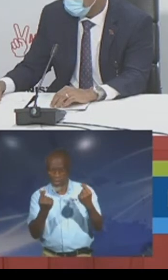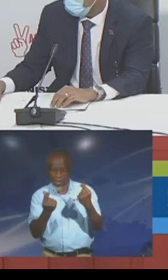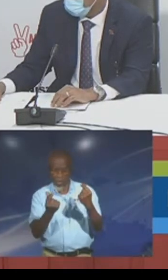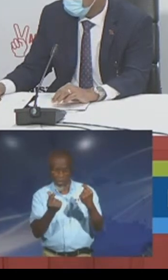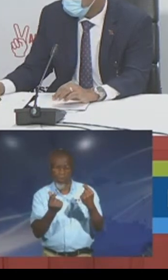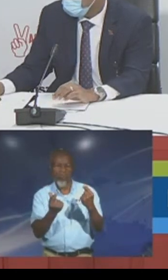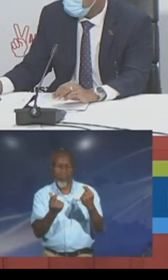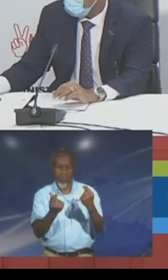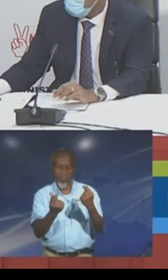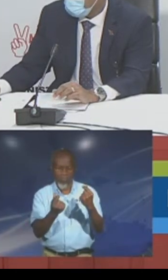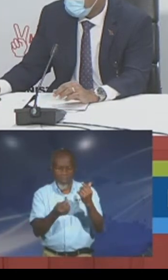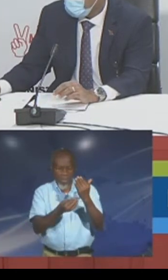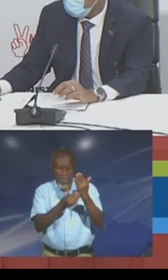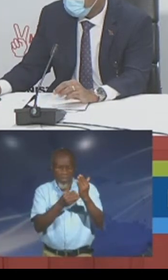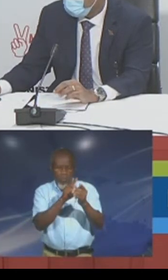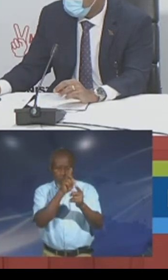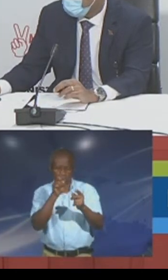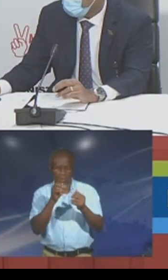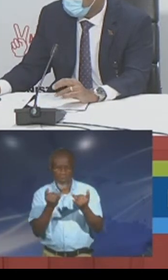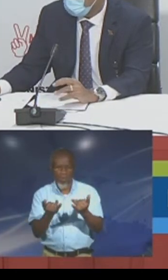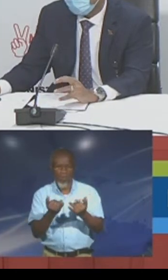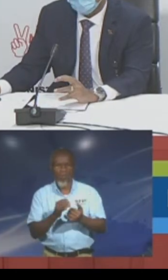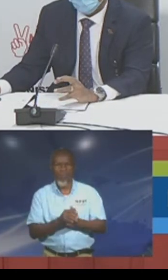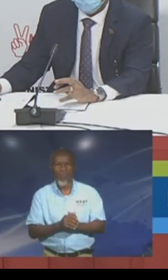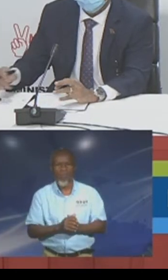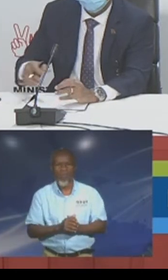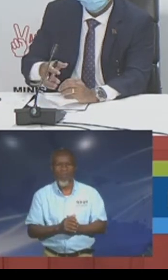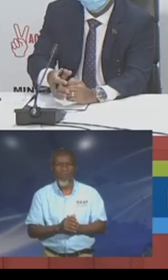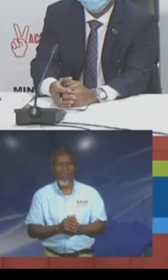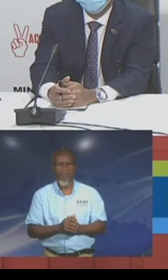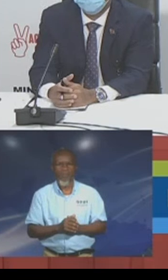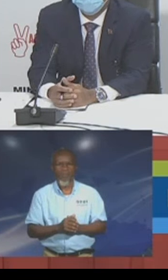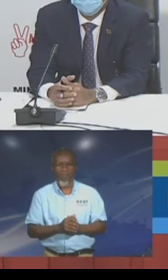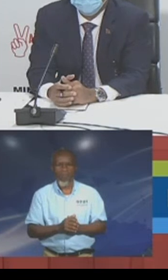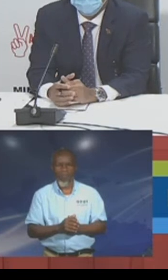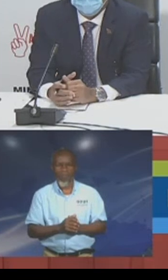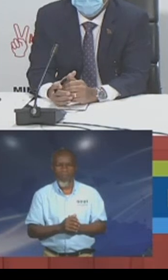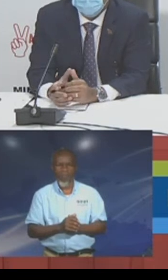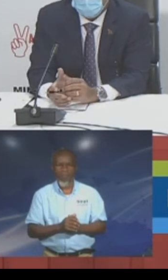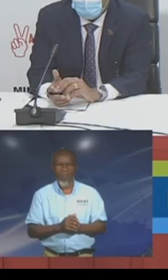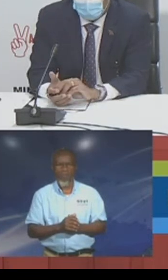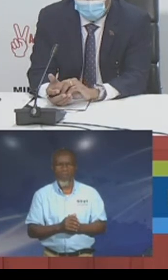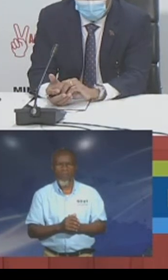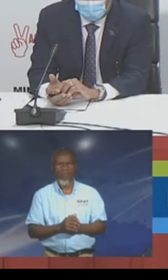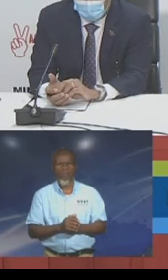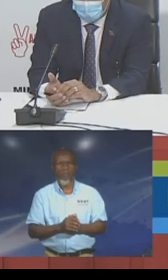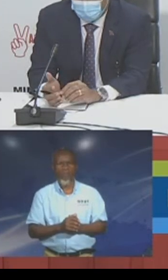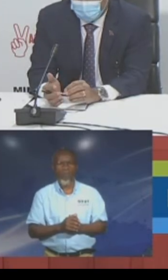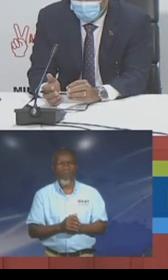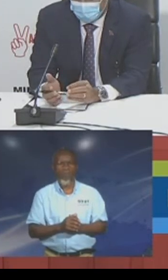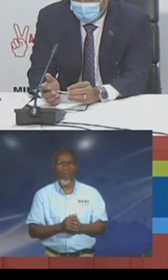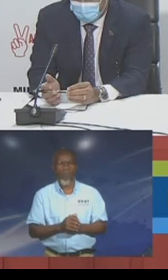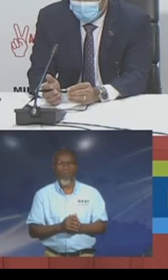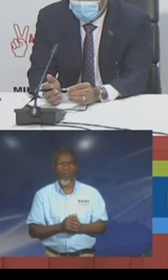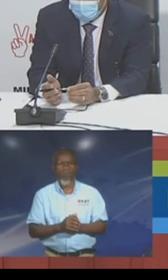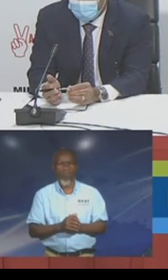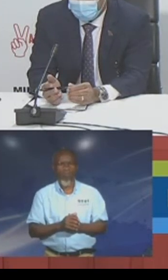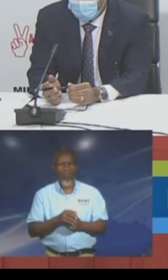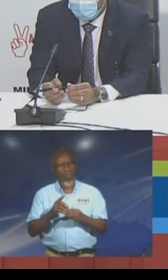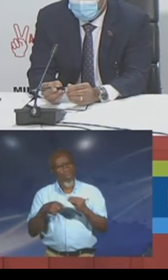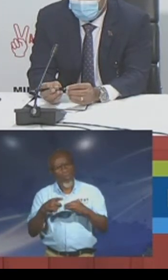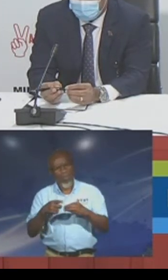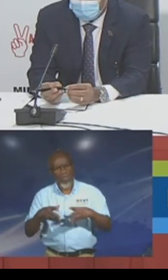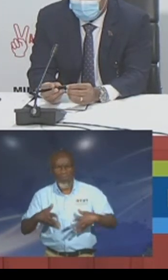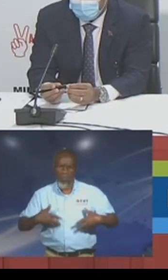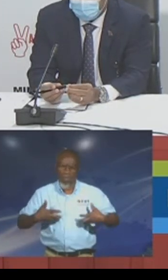for your follow-up question. Once again, As the monkeypox